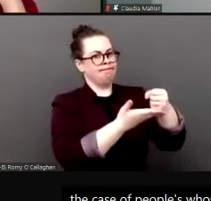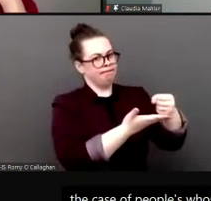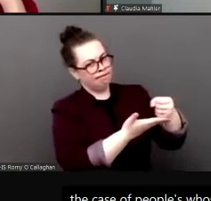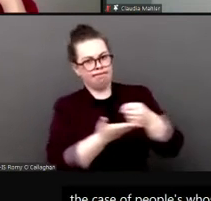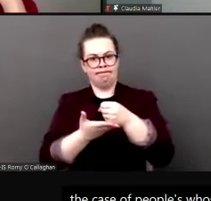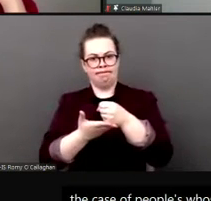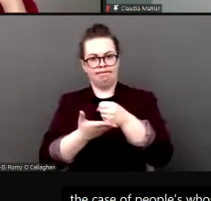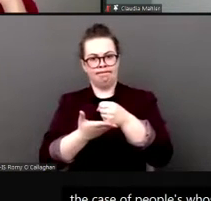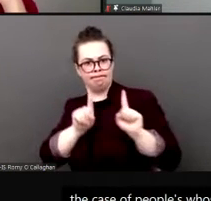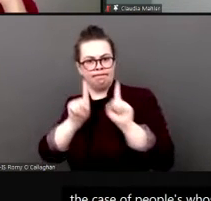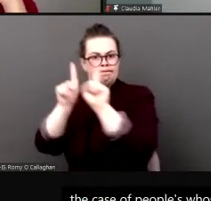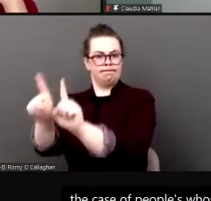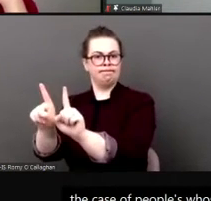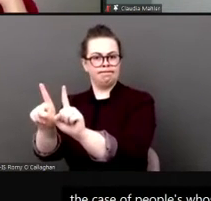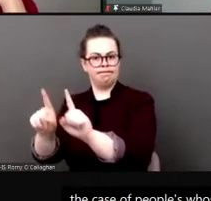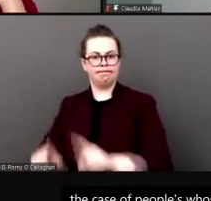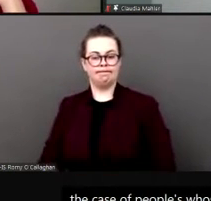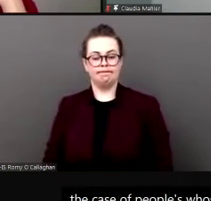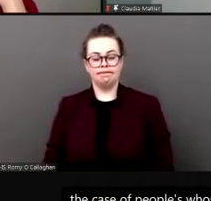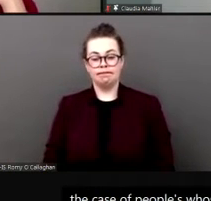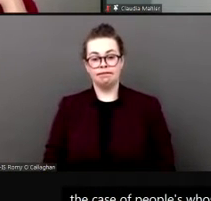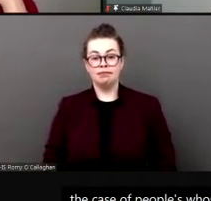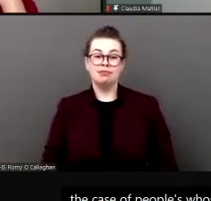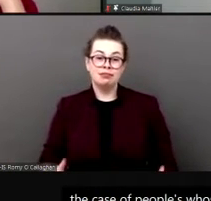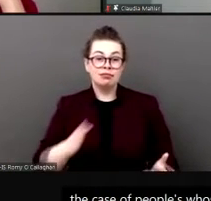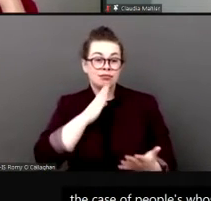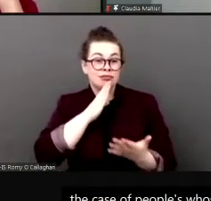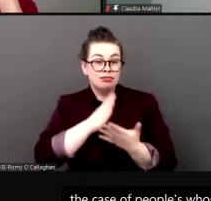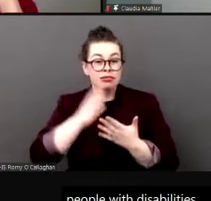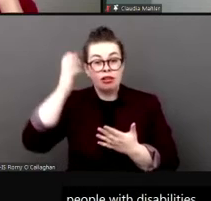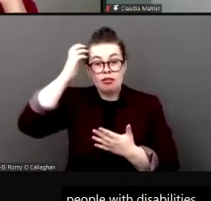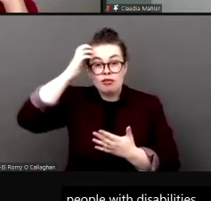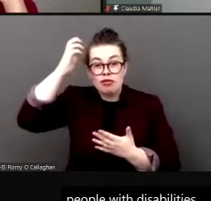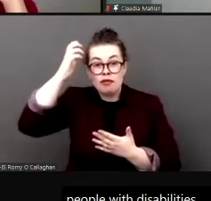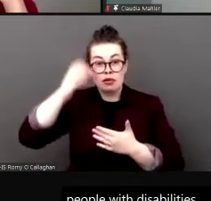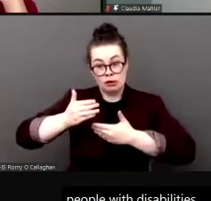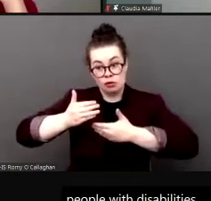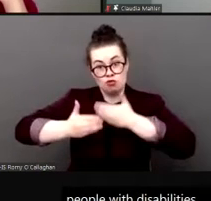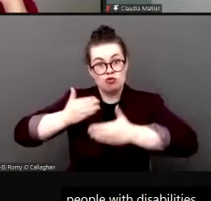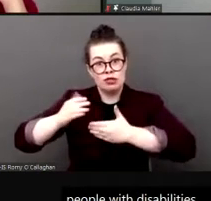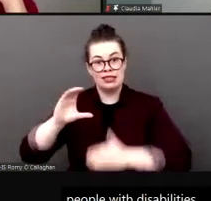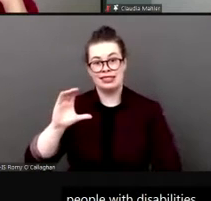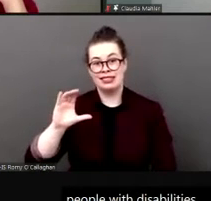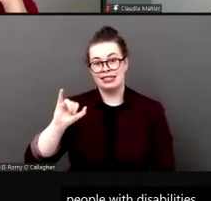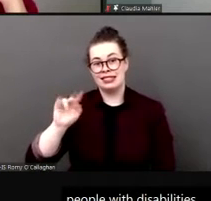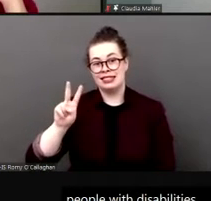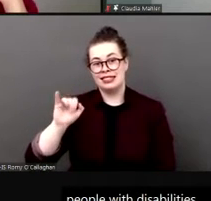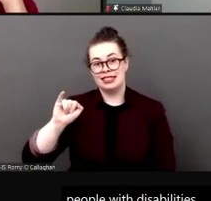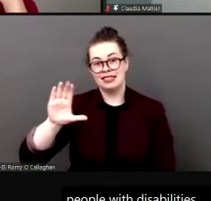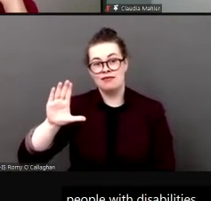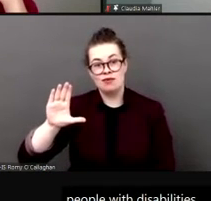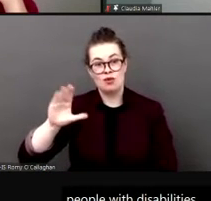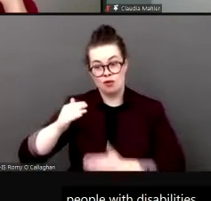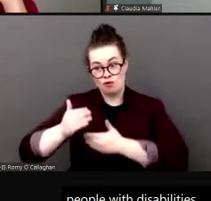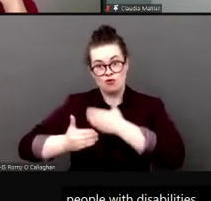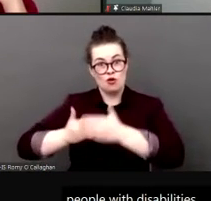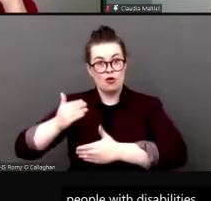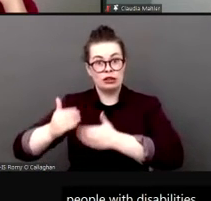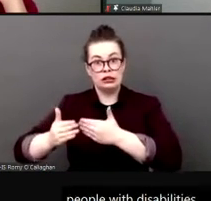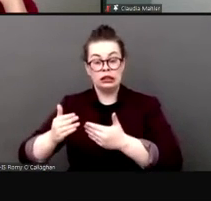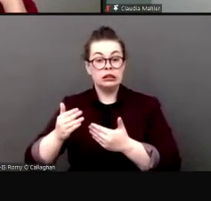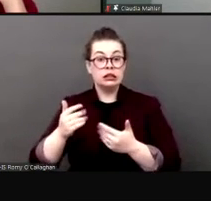in the civil process itself, there is very little difference, allowance made in civil procedure for